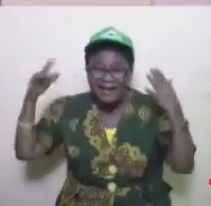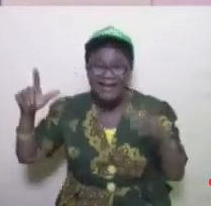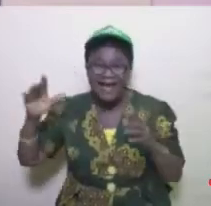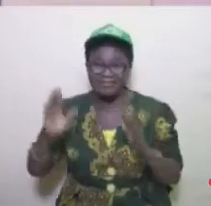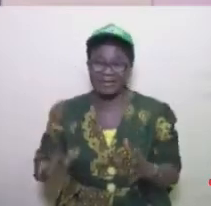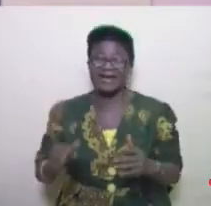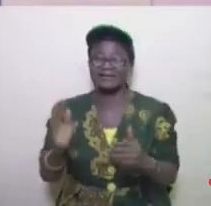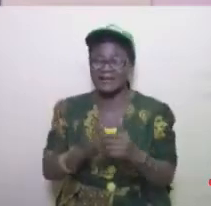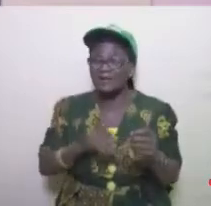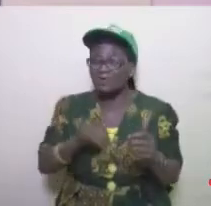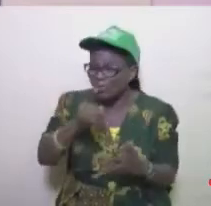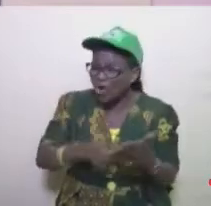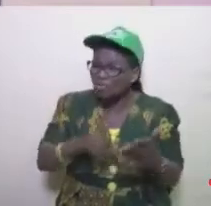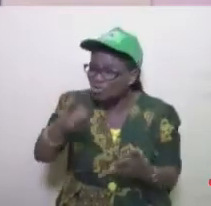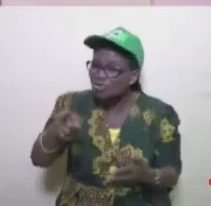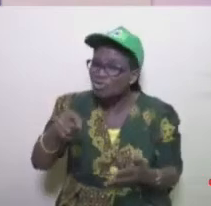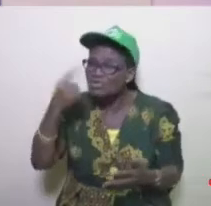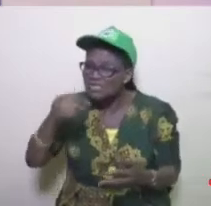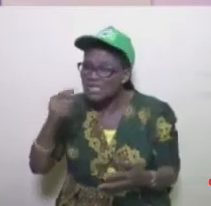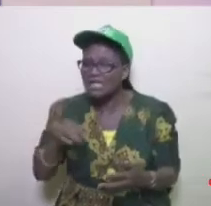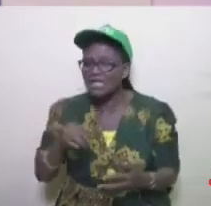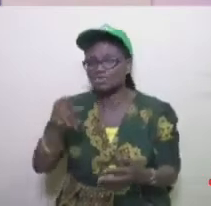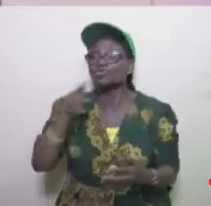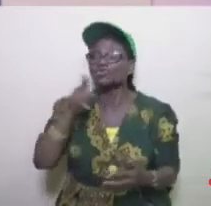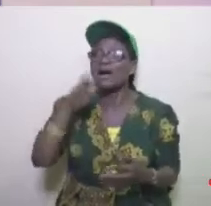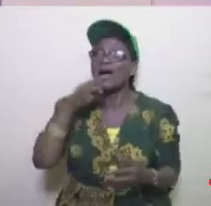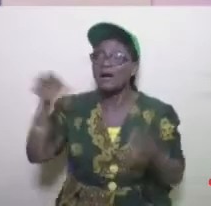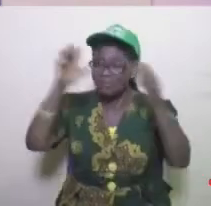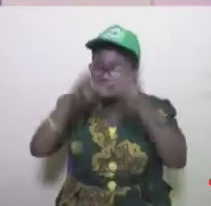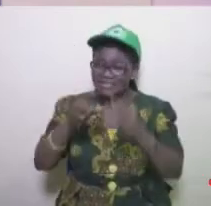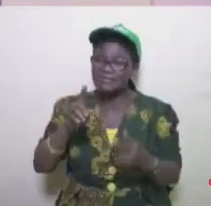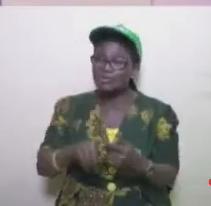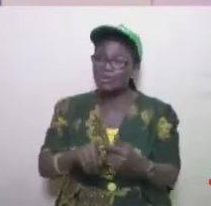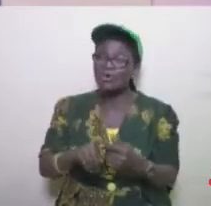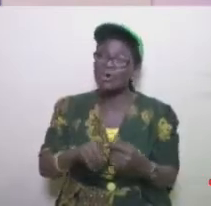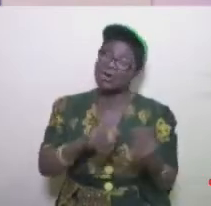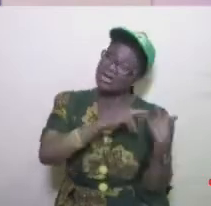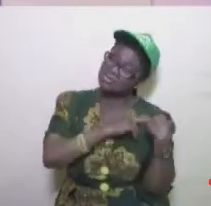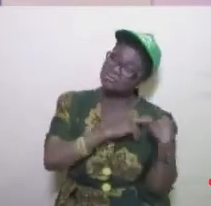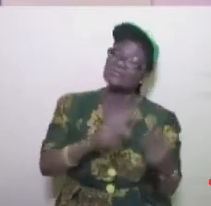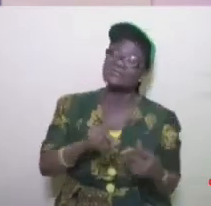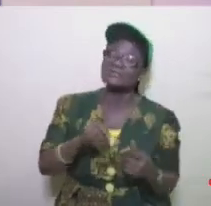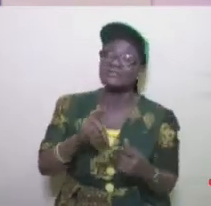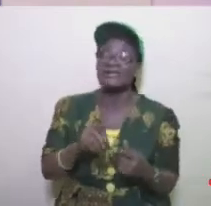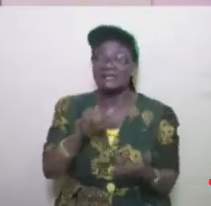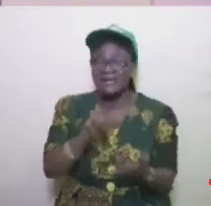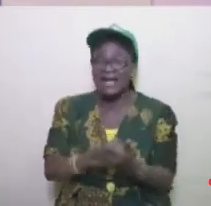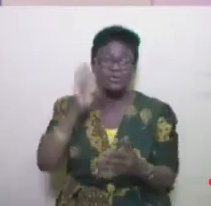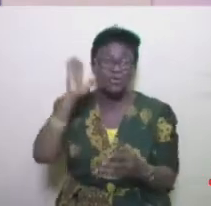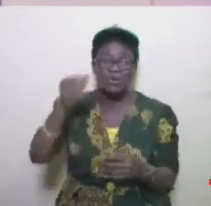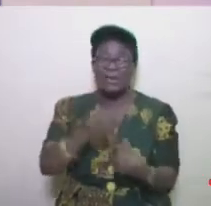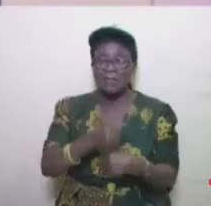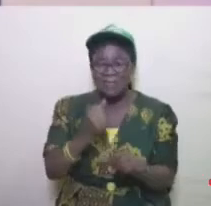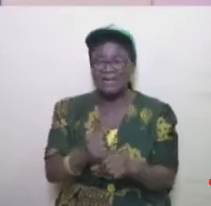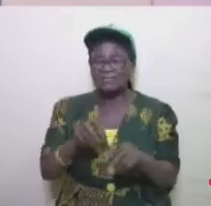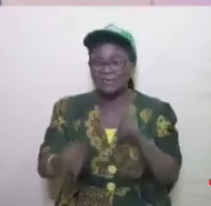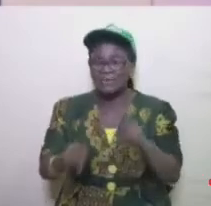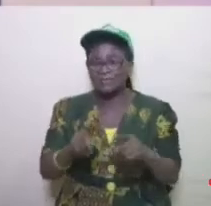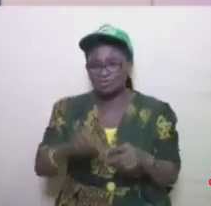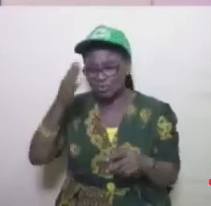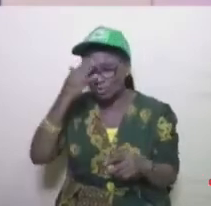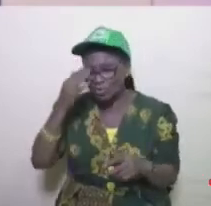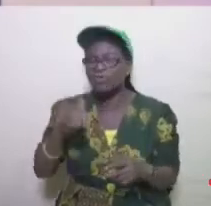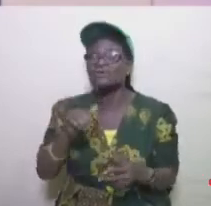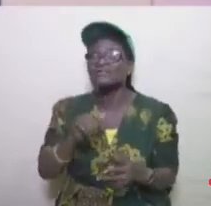is your commitment to a responsibility that will make people to know that they can commit more. Not